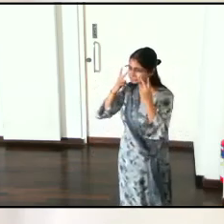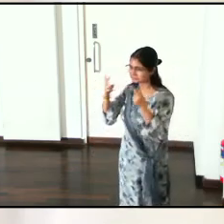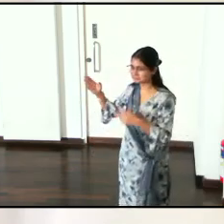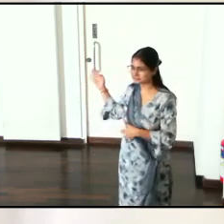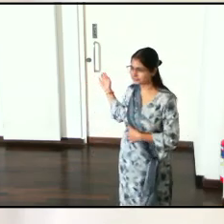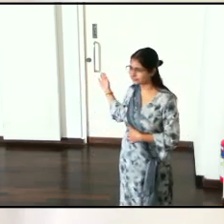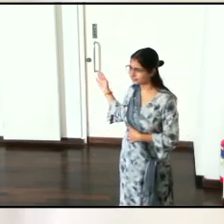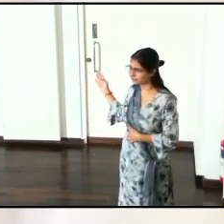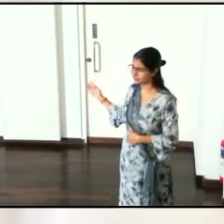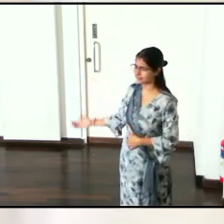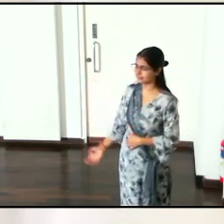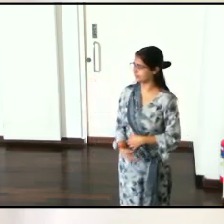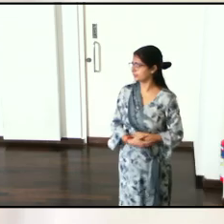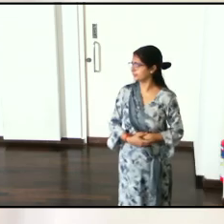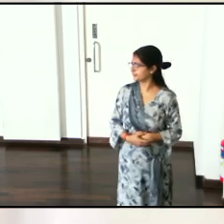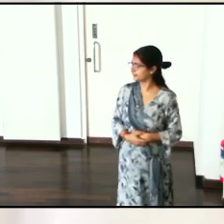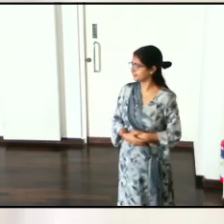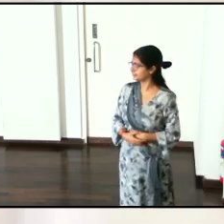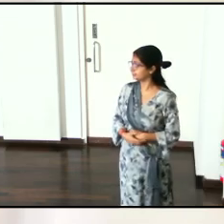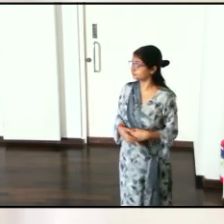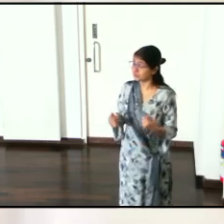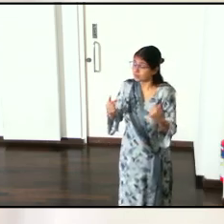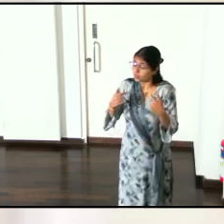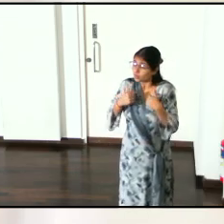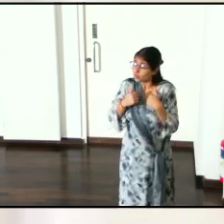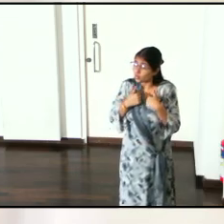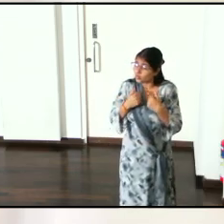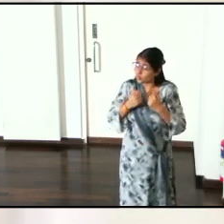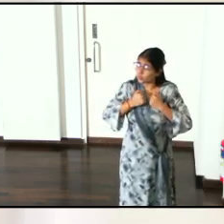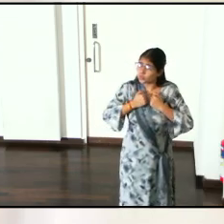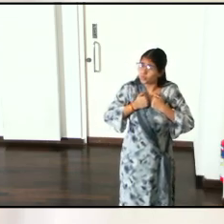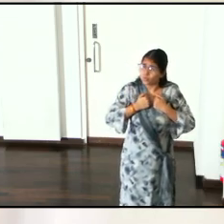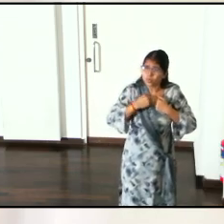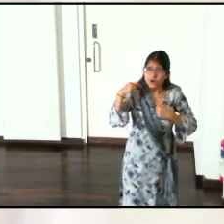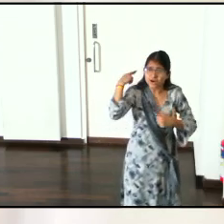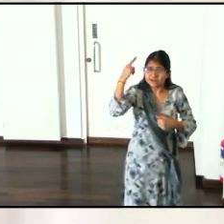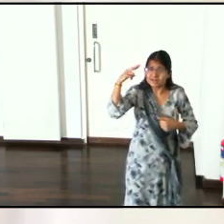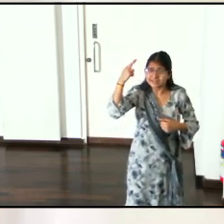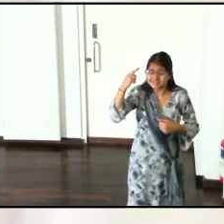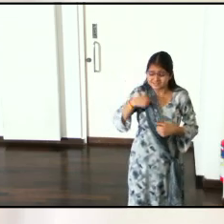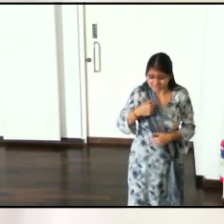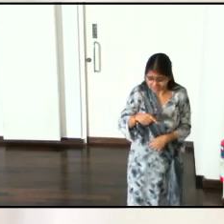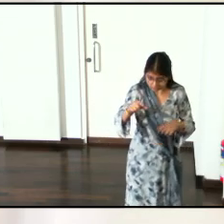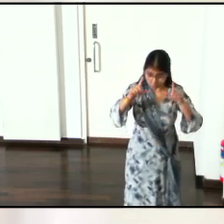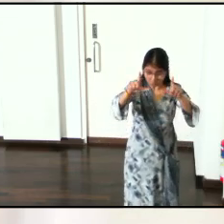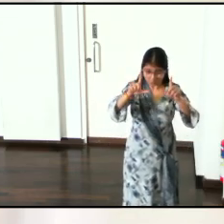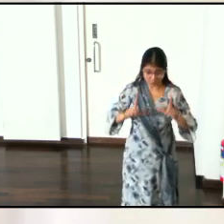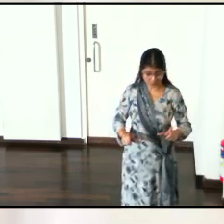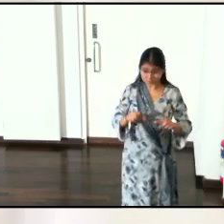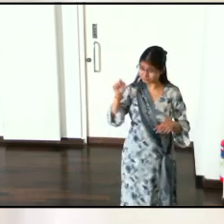what is, for me, the reason I chose this